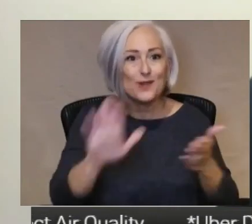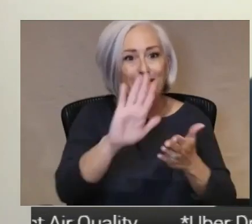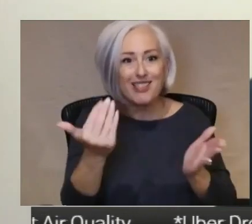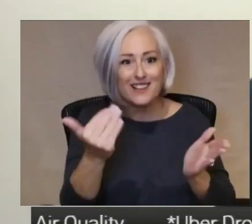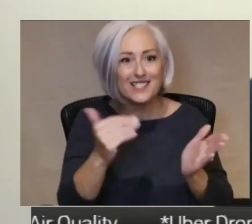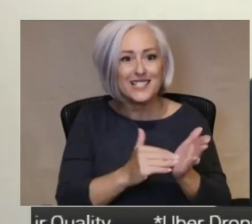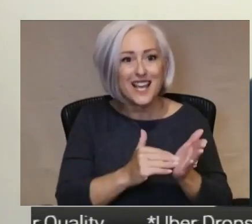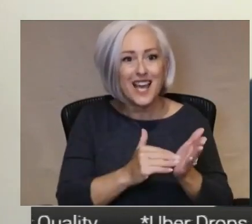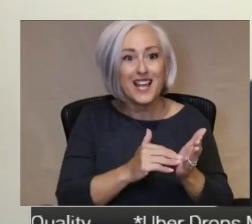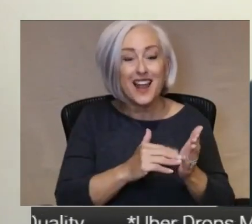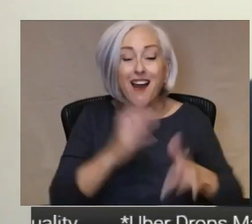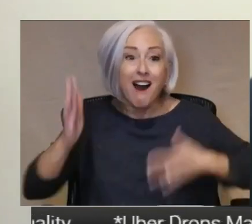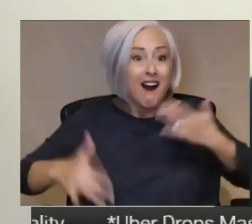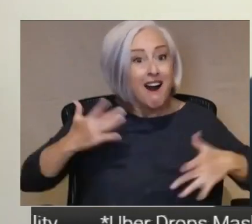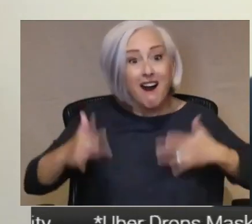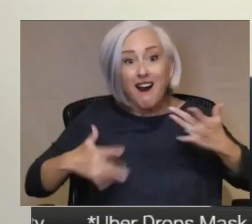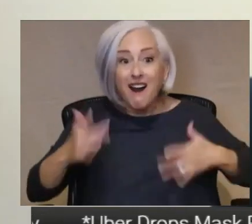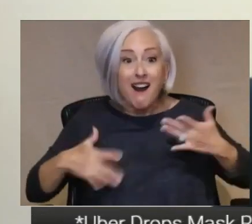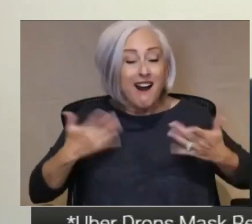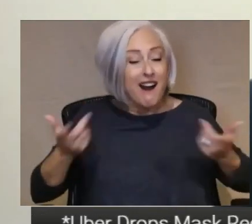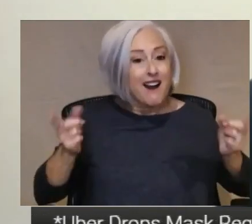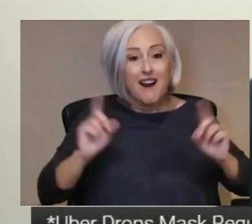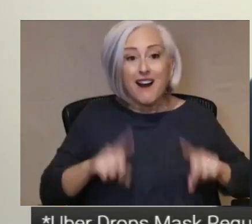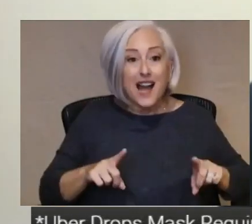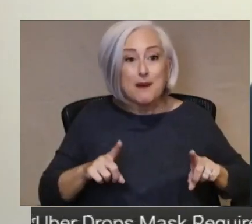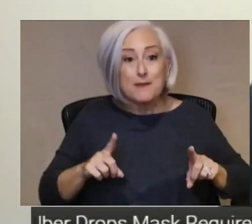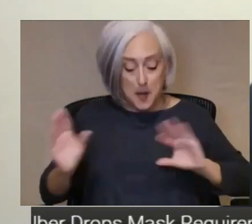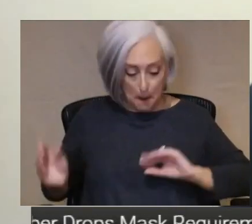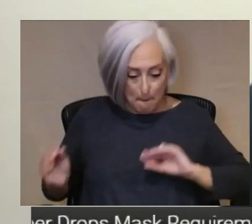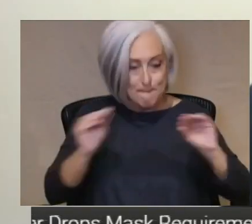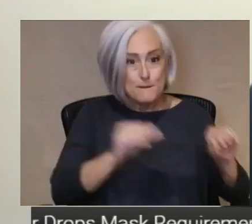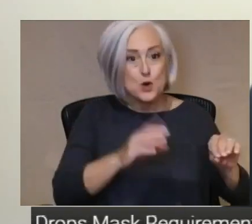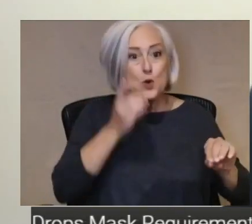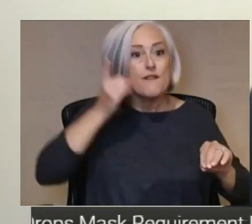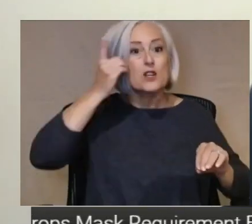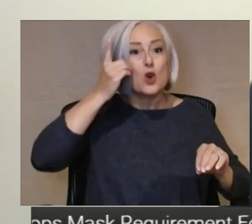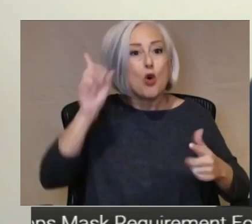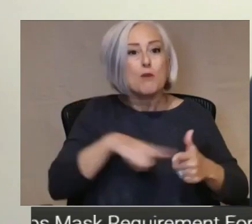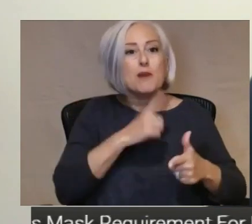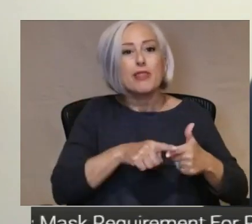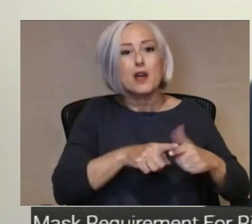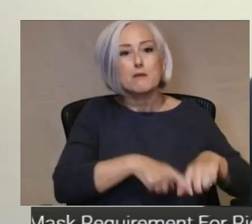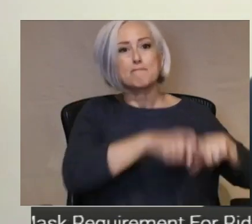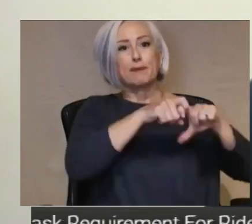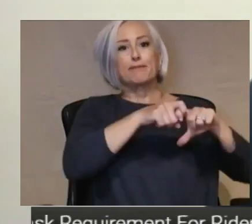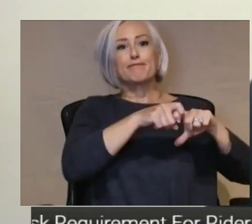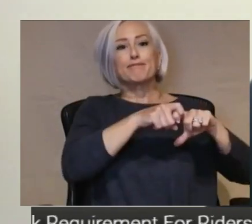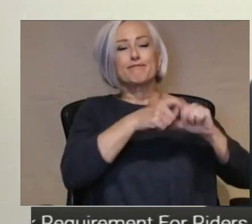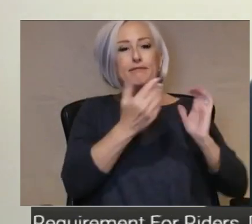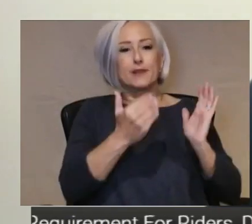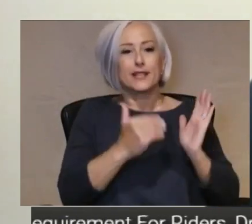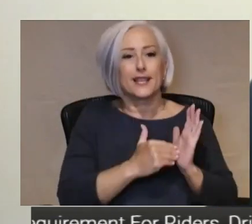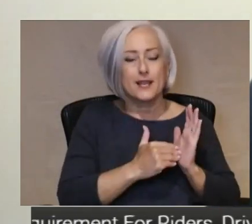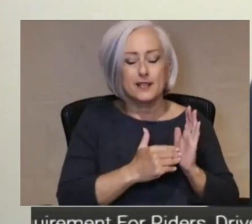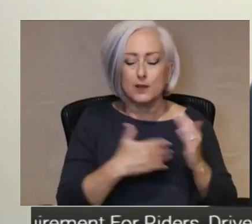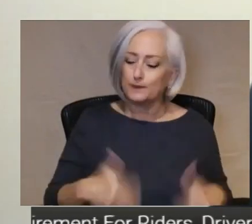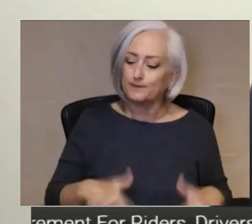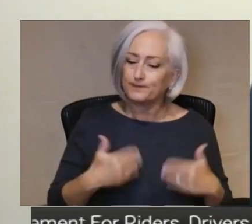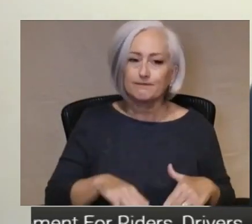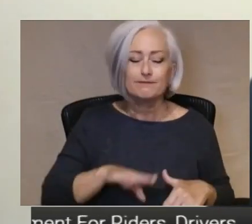know, people got excited, ramped up, even went, moved in, and then pulled back a second time. And the amount of frustration that's